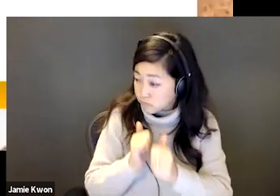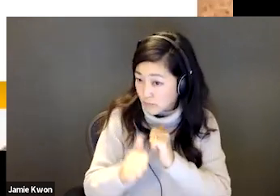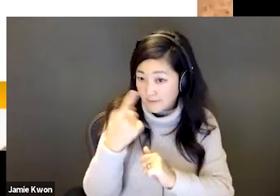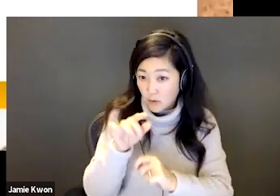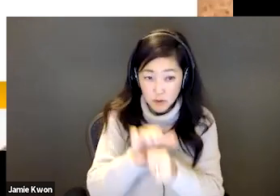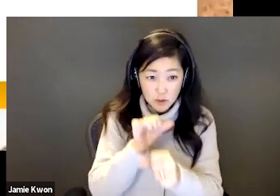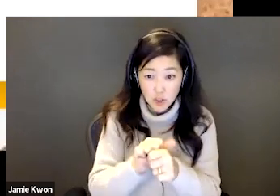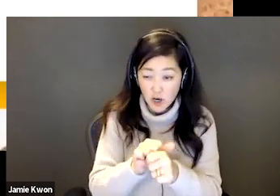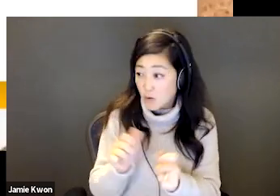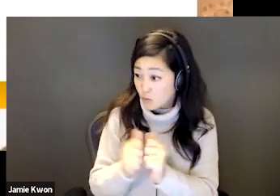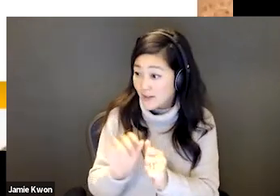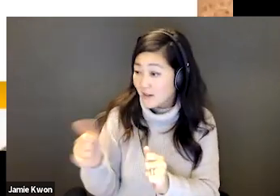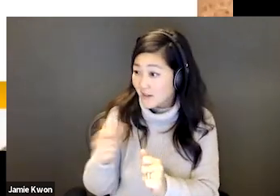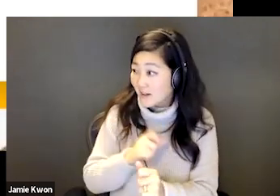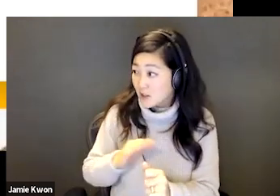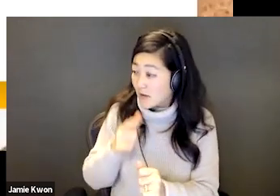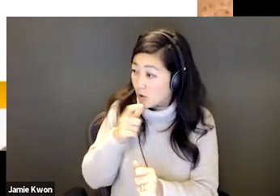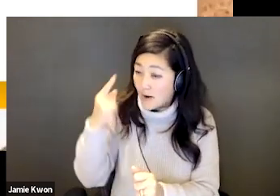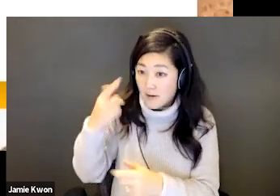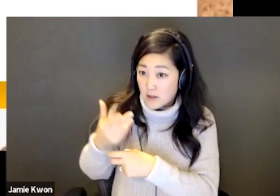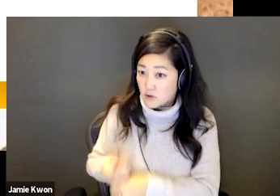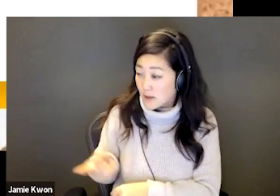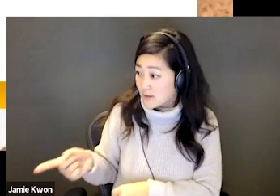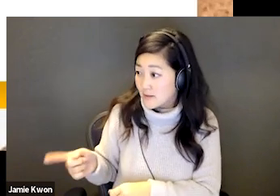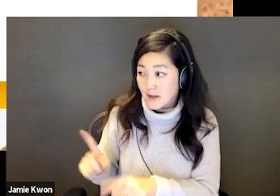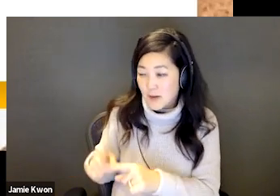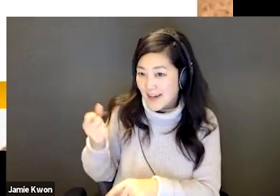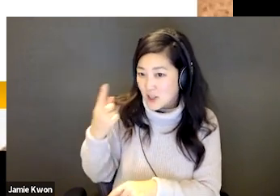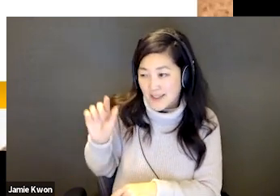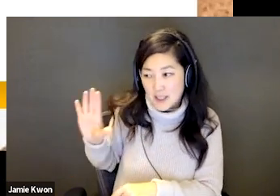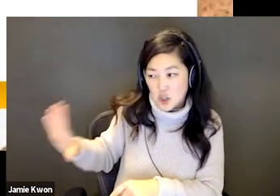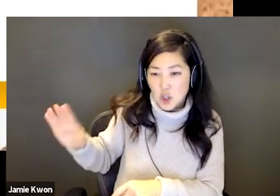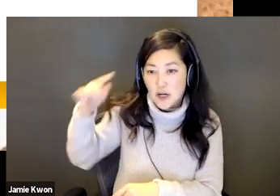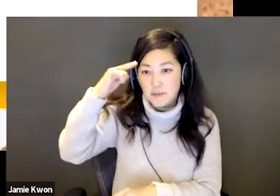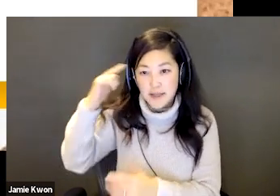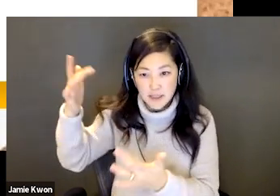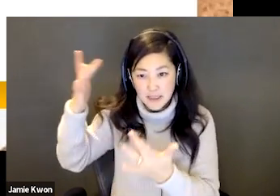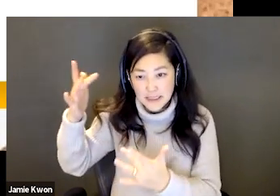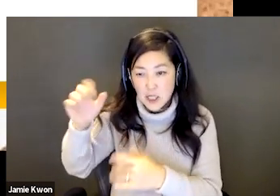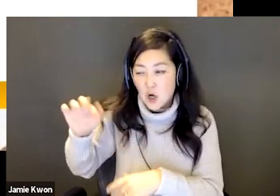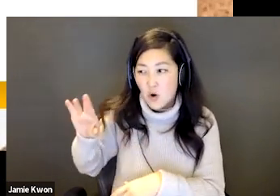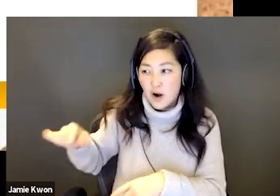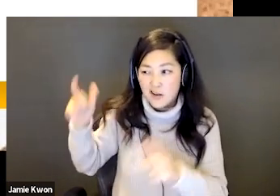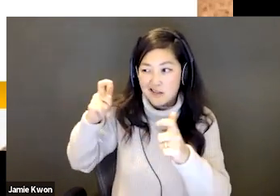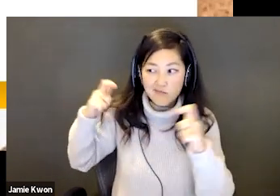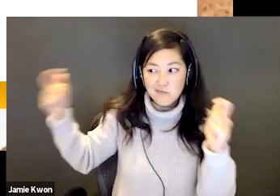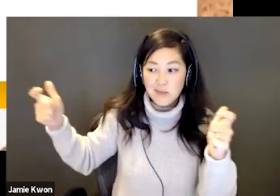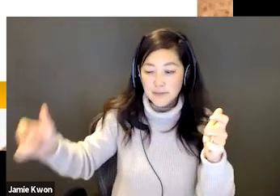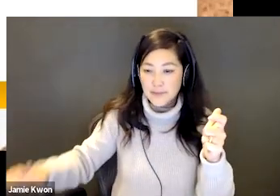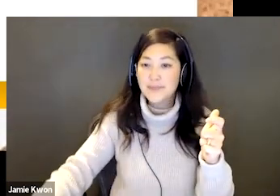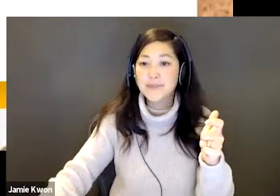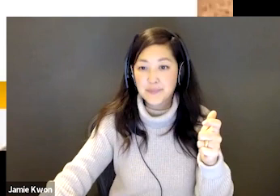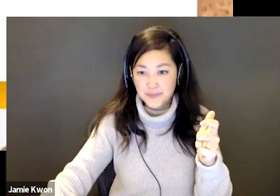I could trust, but I didn't understand her mental illness or her arrogant, derisive